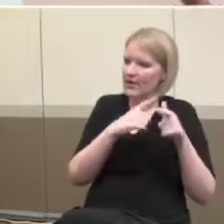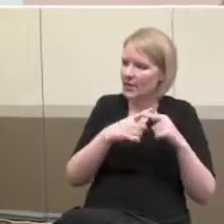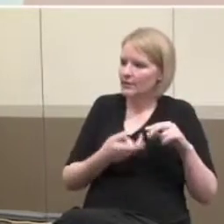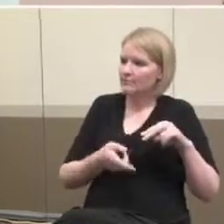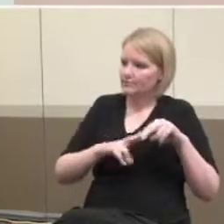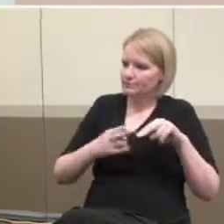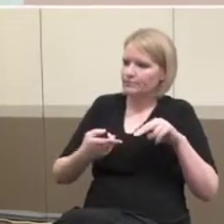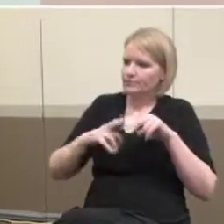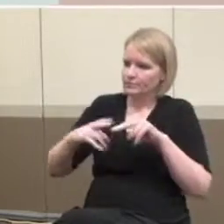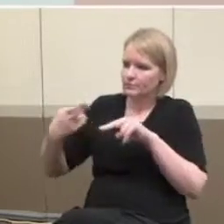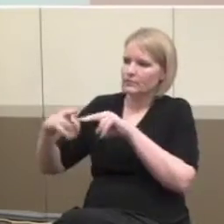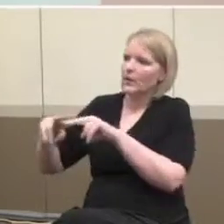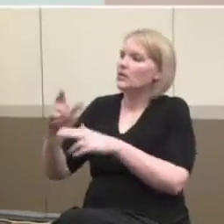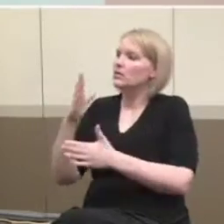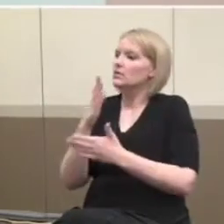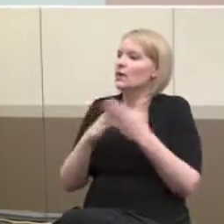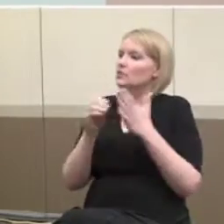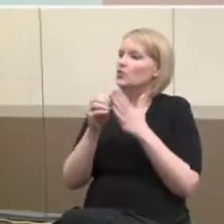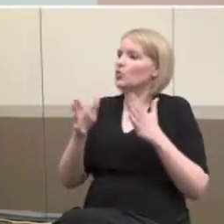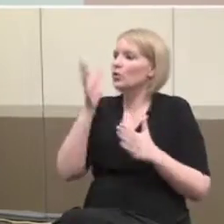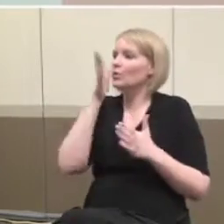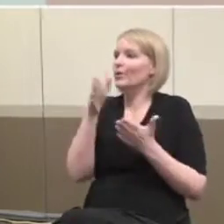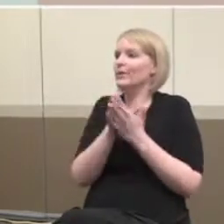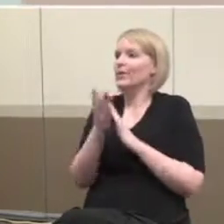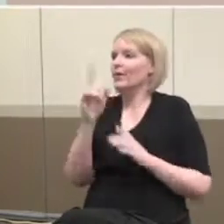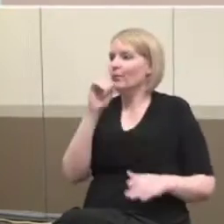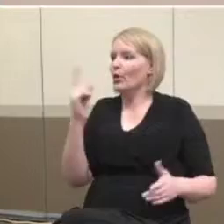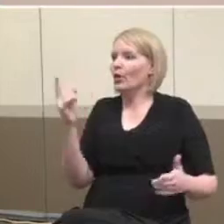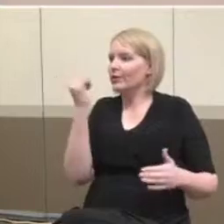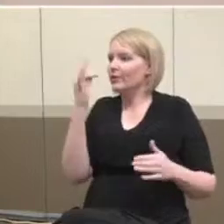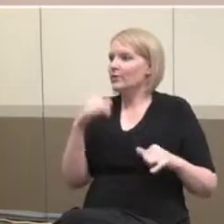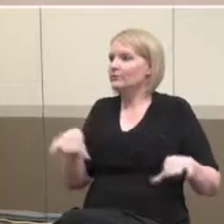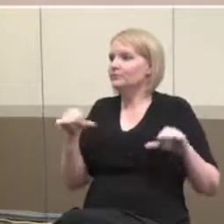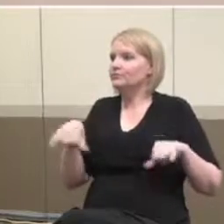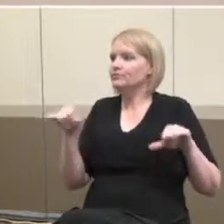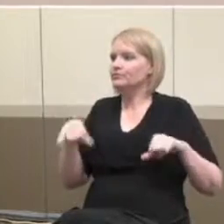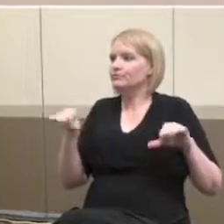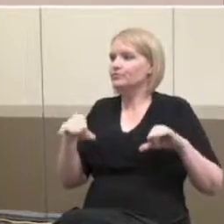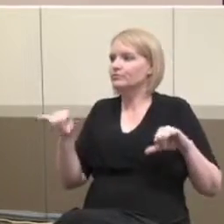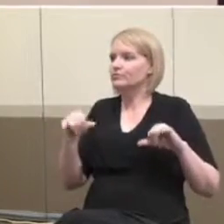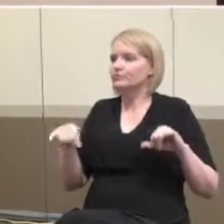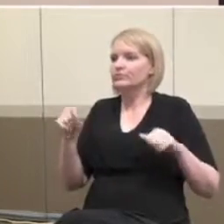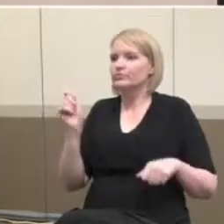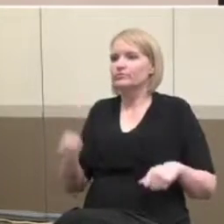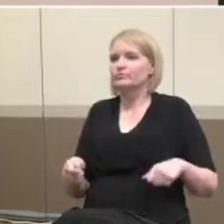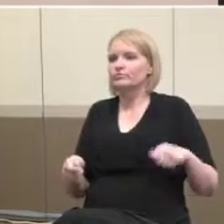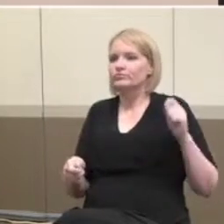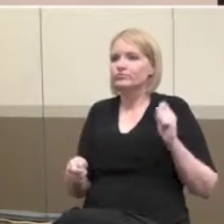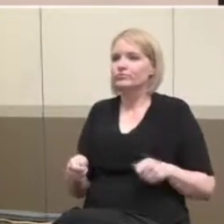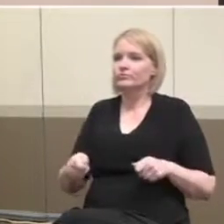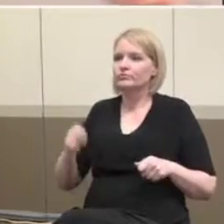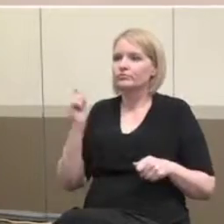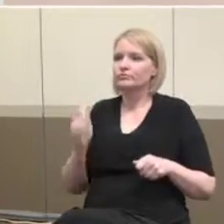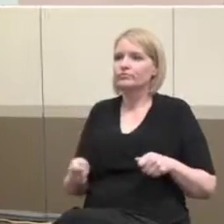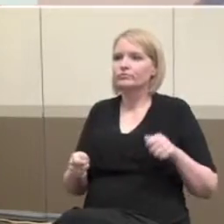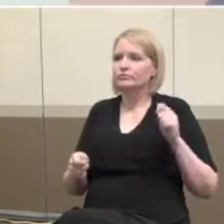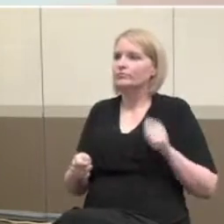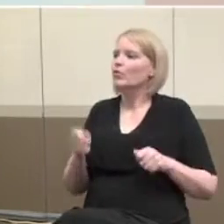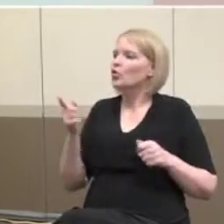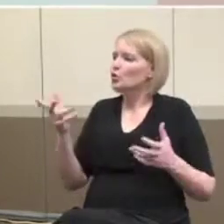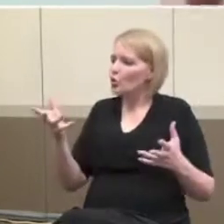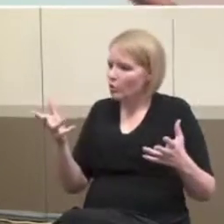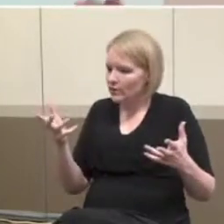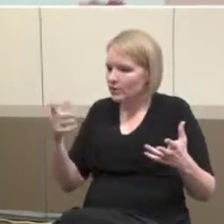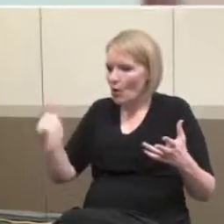build, and some of the students are going to get bored when it's just trying to keep a steady beat. You've got kids who are wanting to